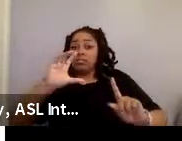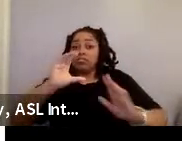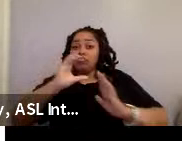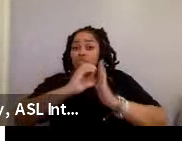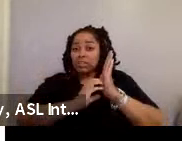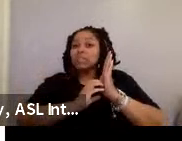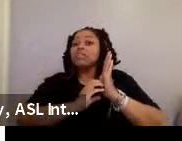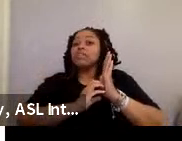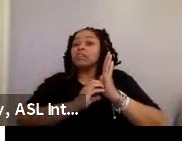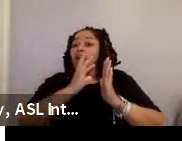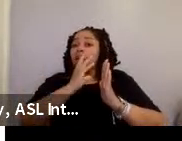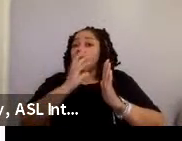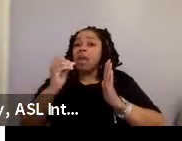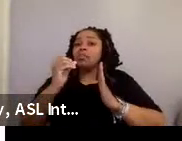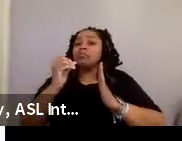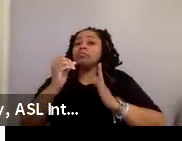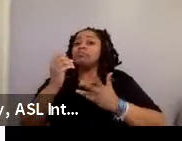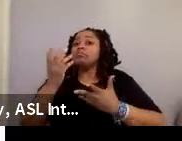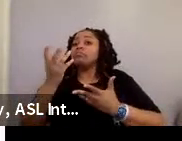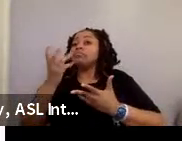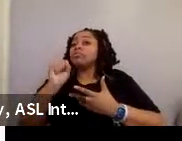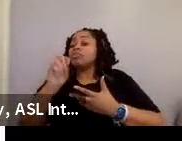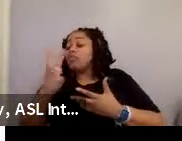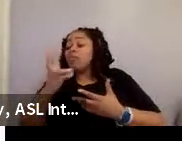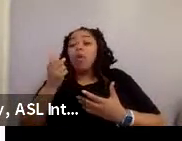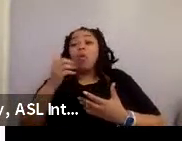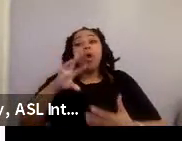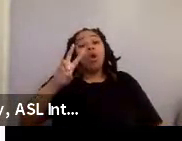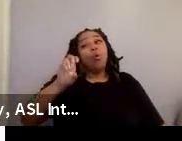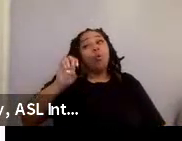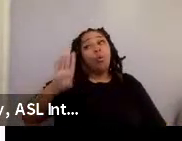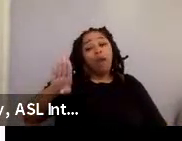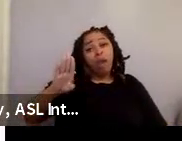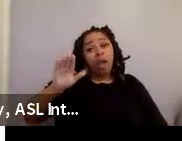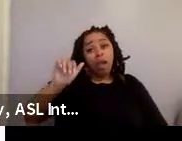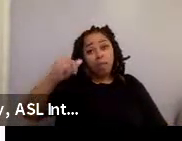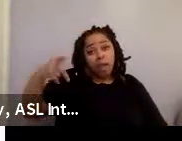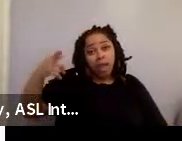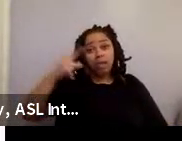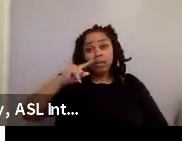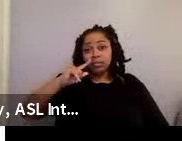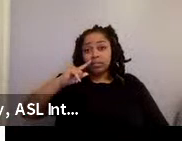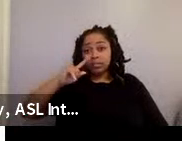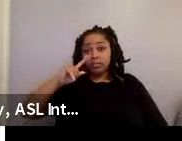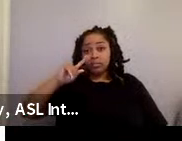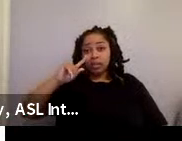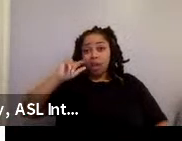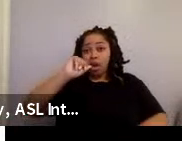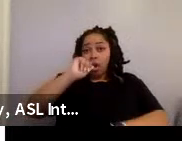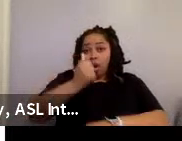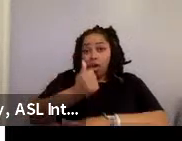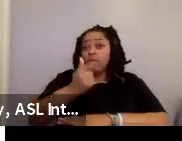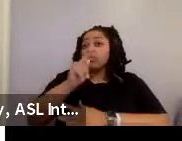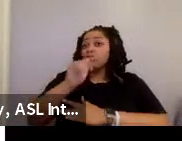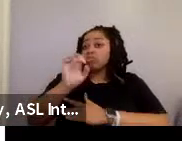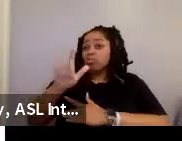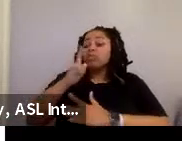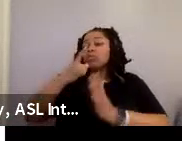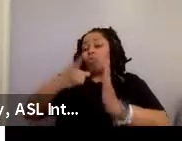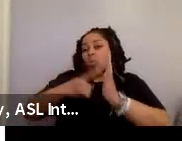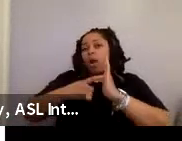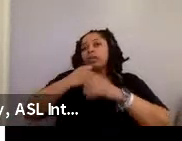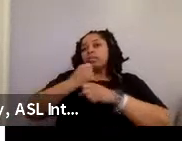your software or your web application is an authoring tool, it's required to be able to make accessible